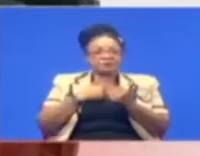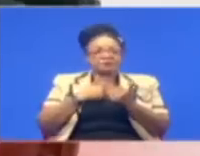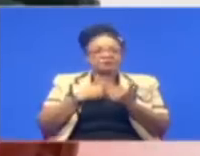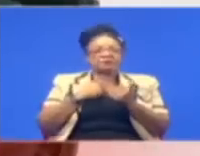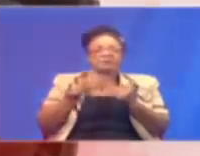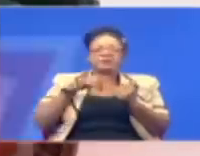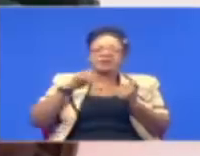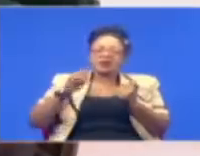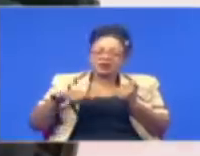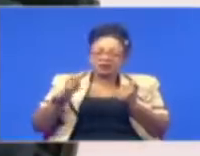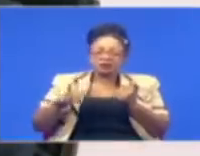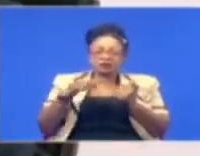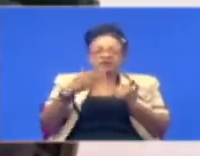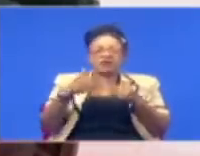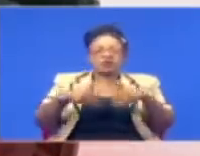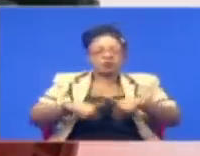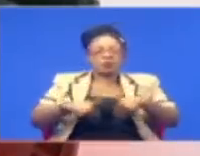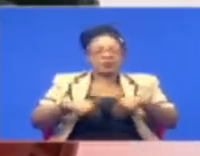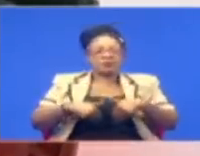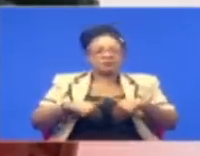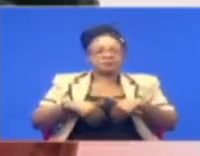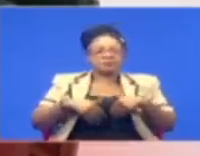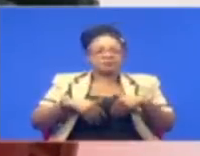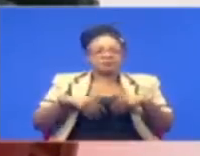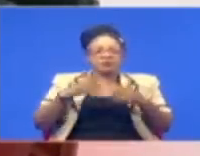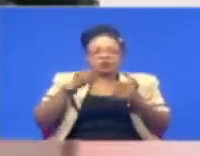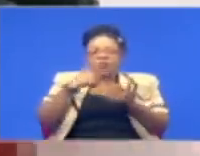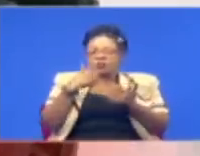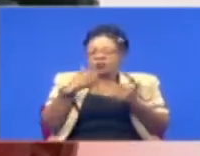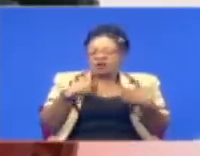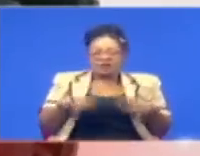hundreds of young lawyers who have no livelihood.